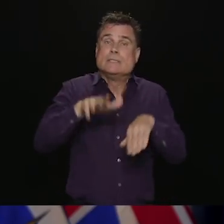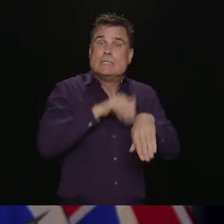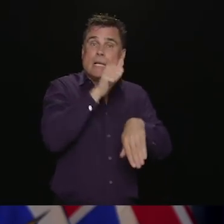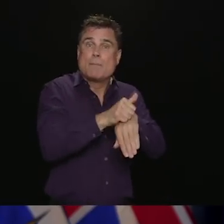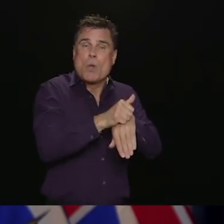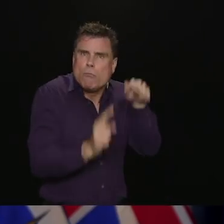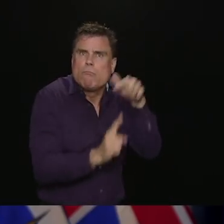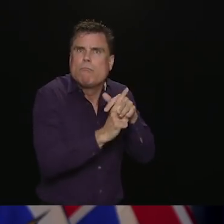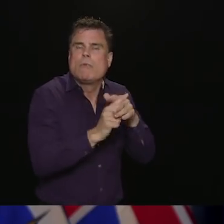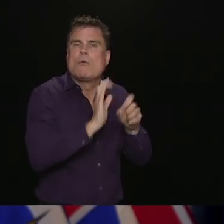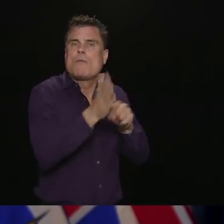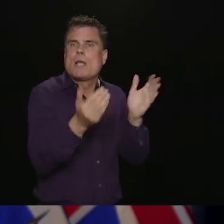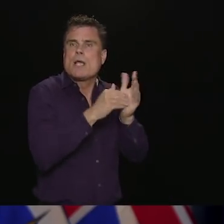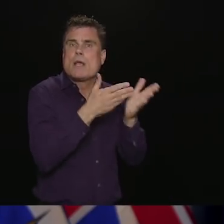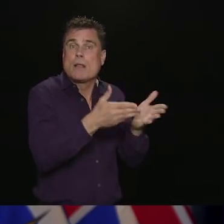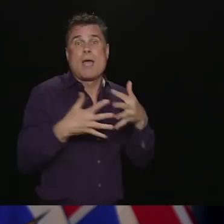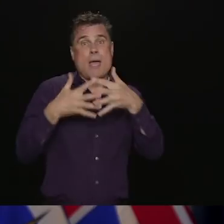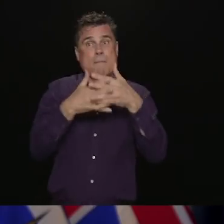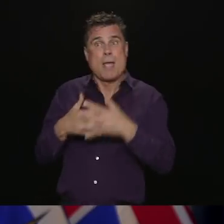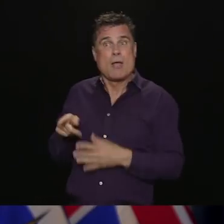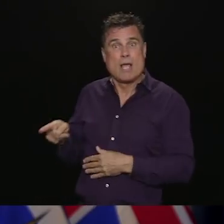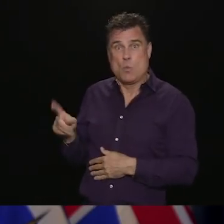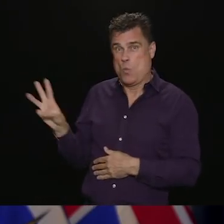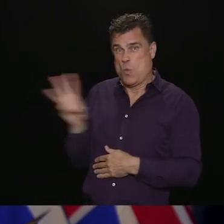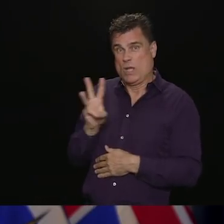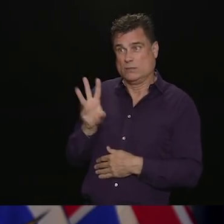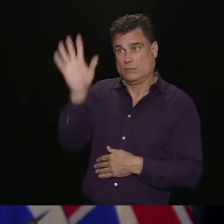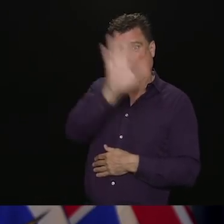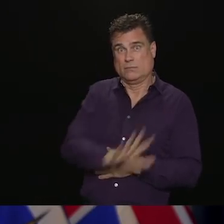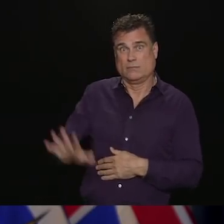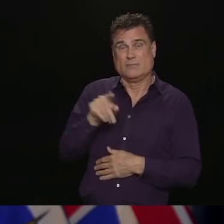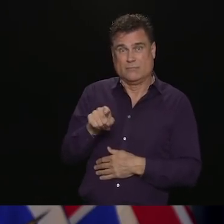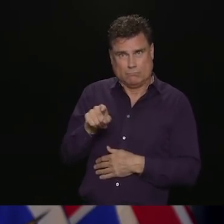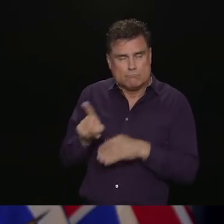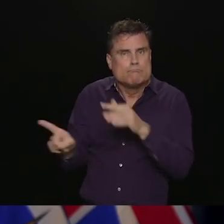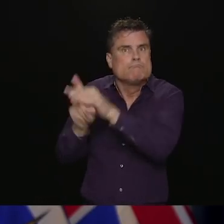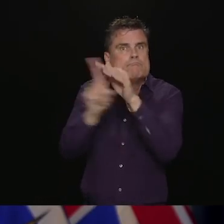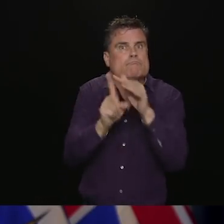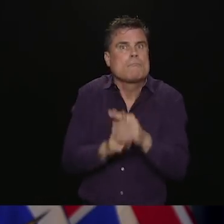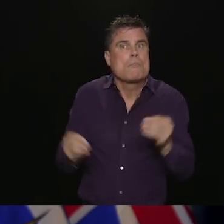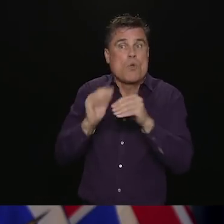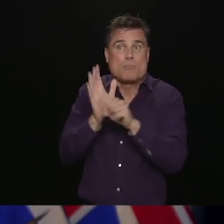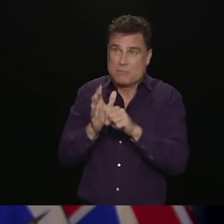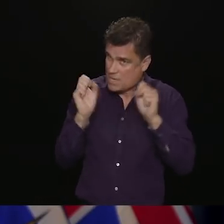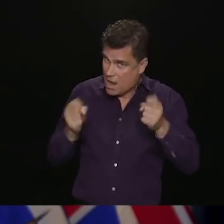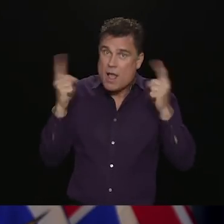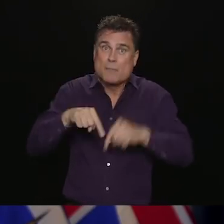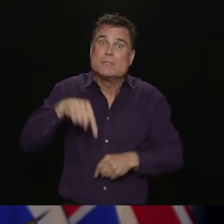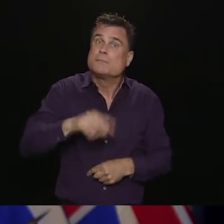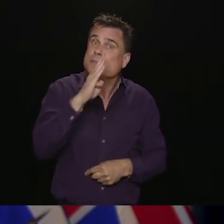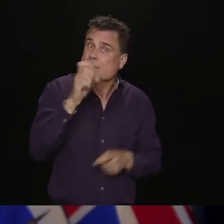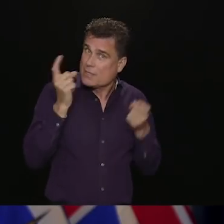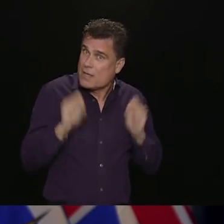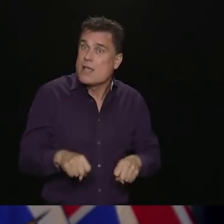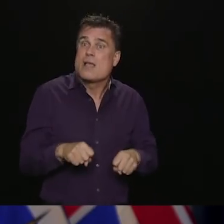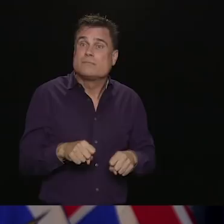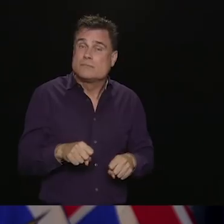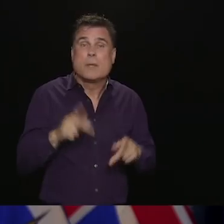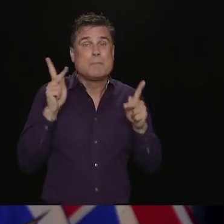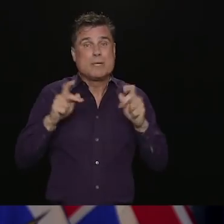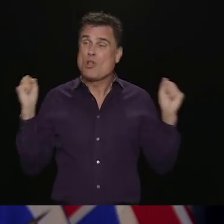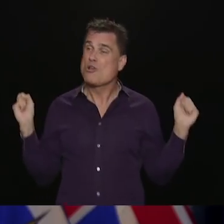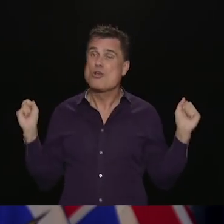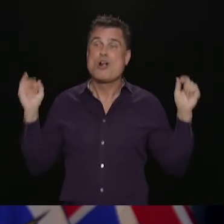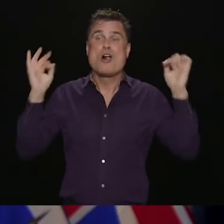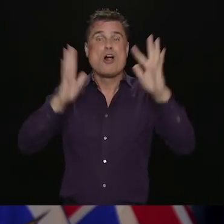a resurgence. We also know that it's happened here in BC, where we've had clusters where people have gathered and somebody has